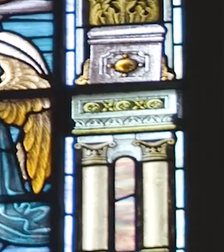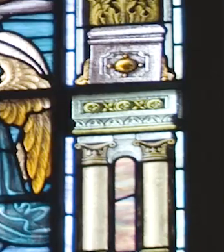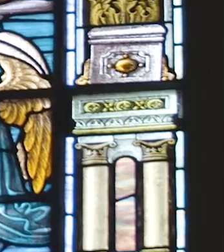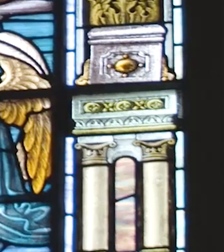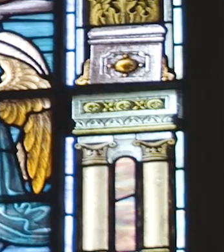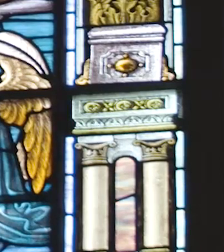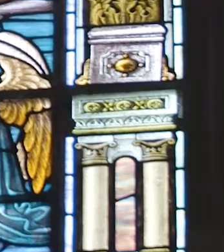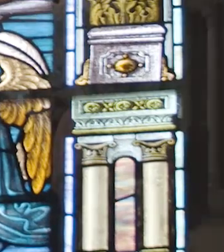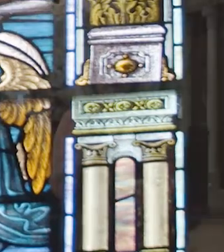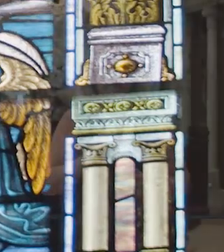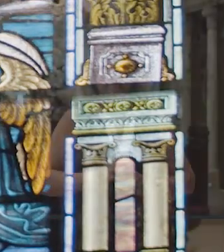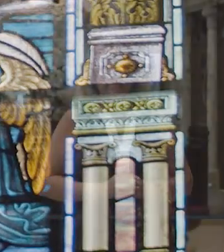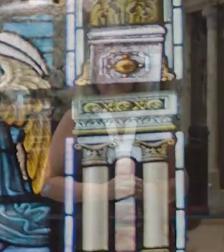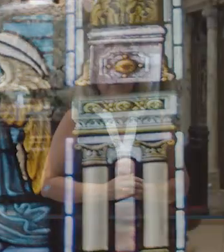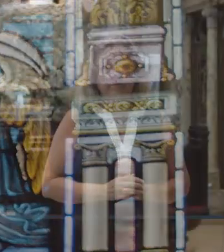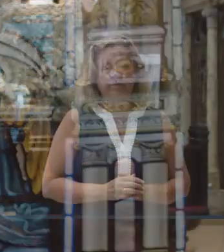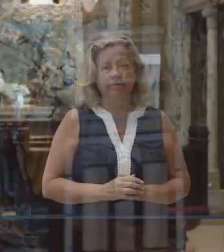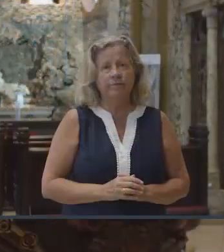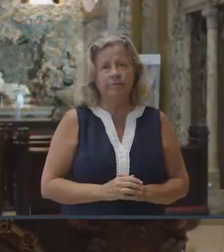again.